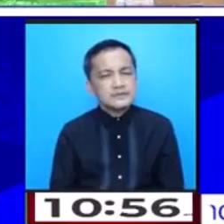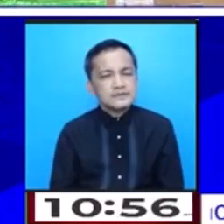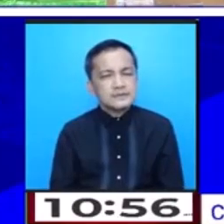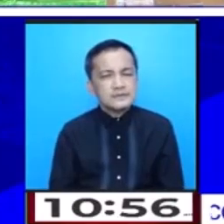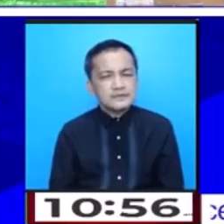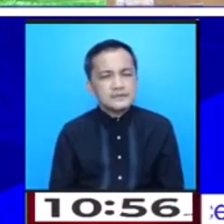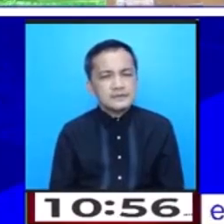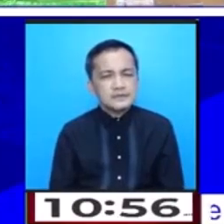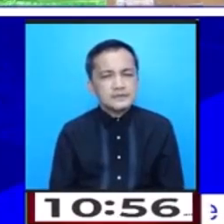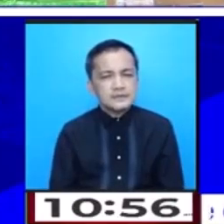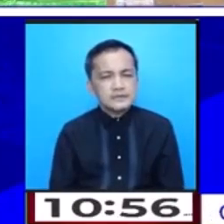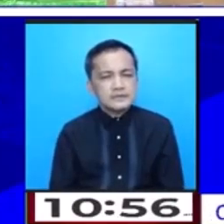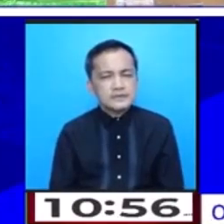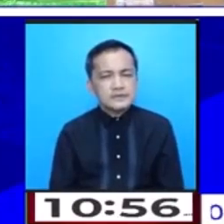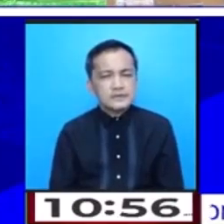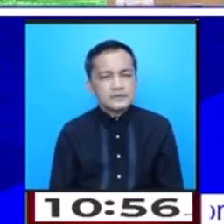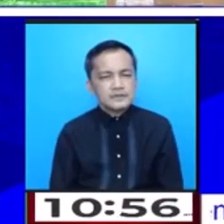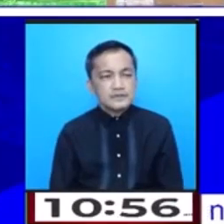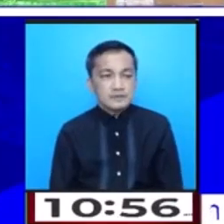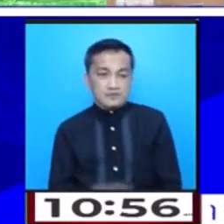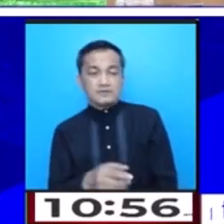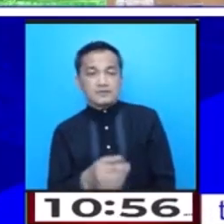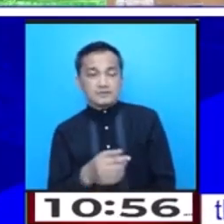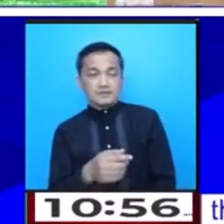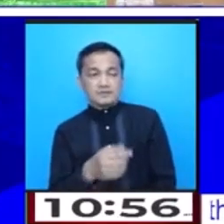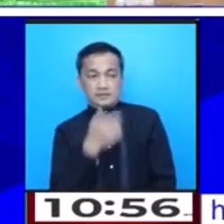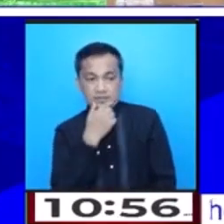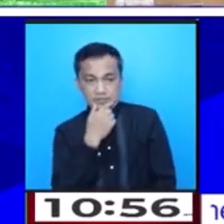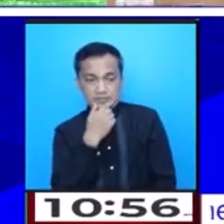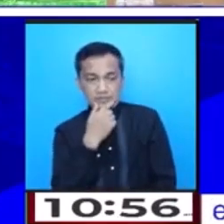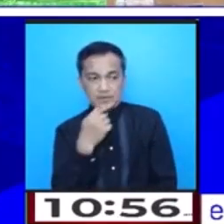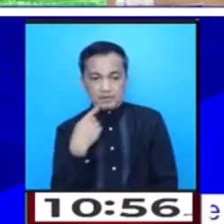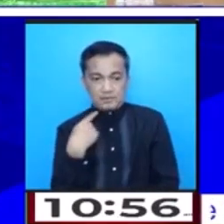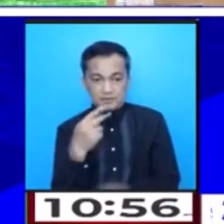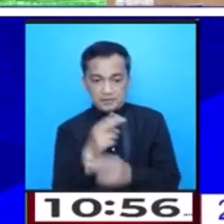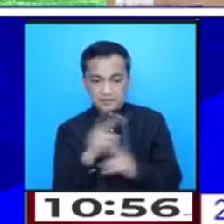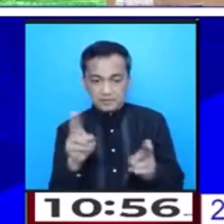to spend as if you have unlimited resources, but if you do